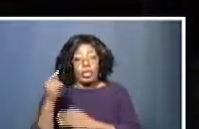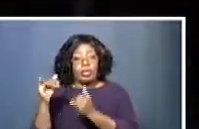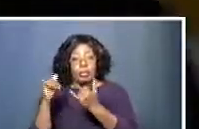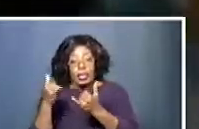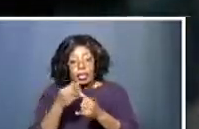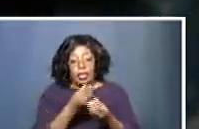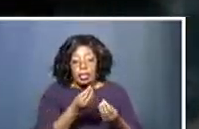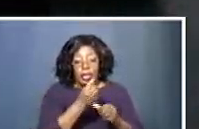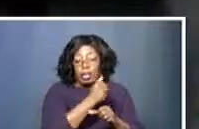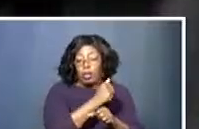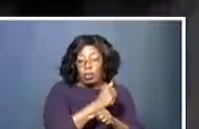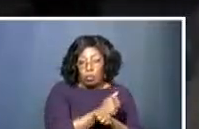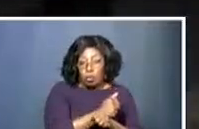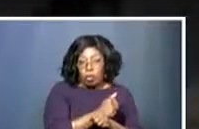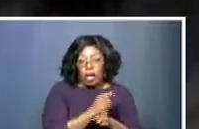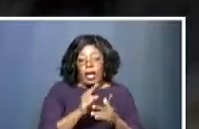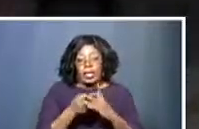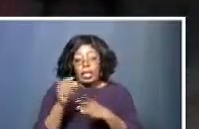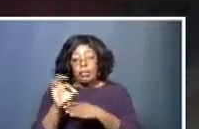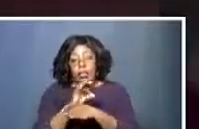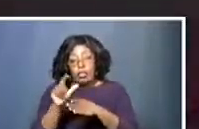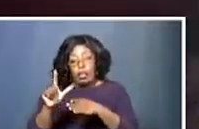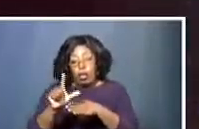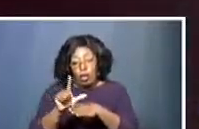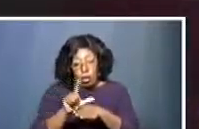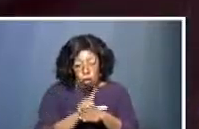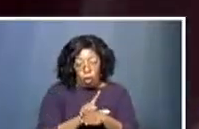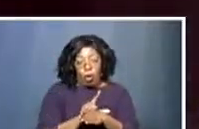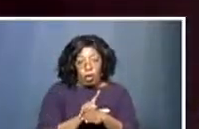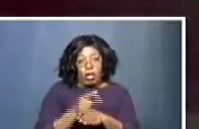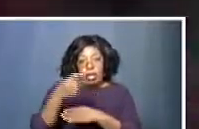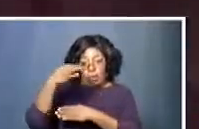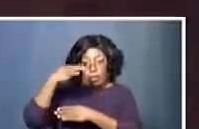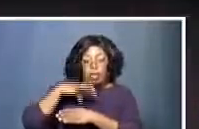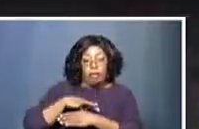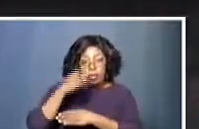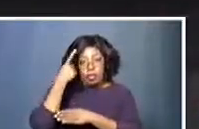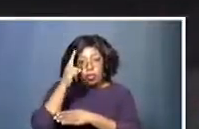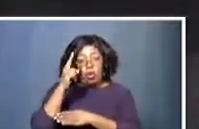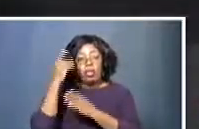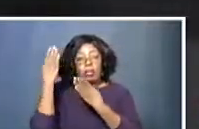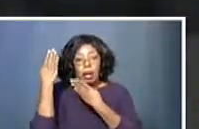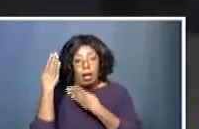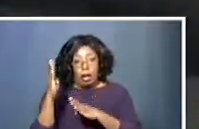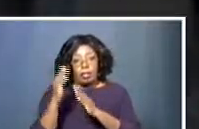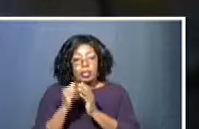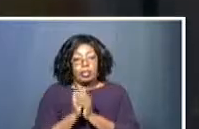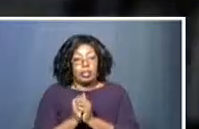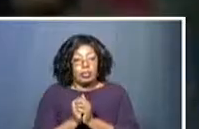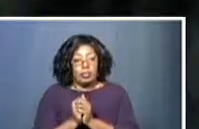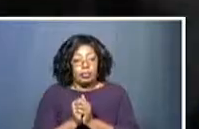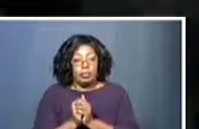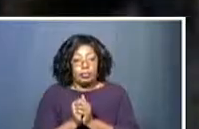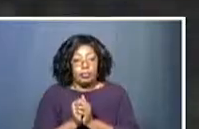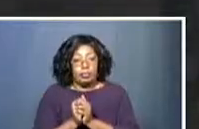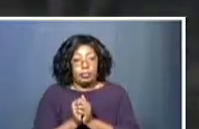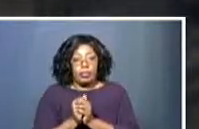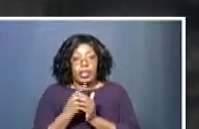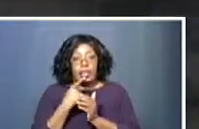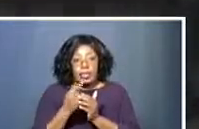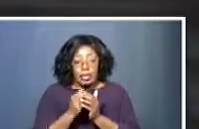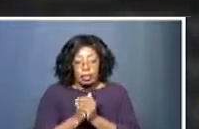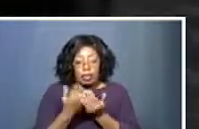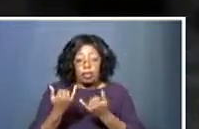work as he laid the foundation for long-term lucrative prospects for the Bahamas. Today, a